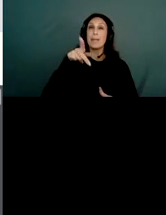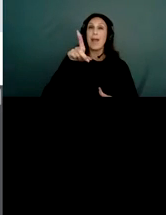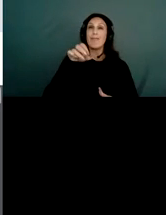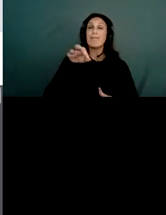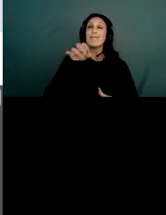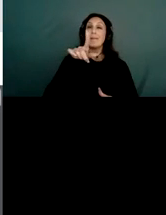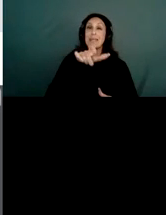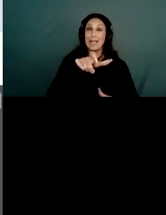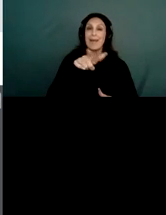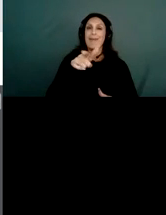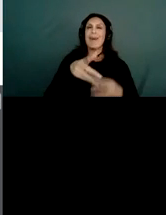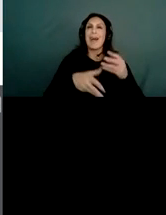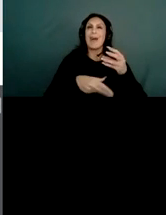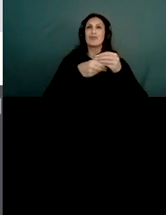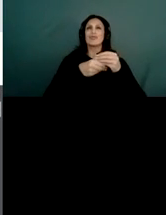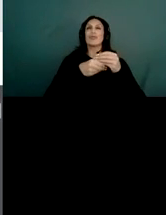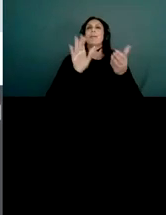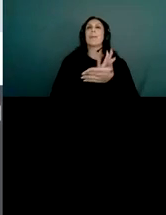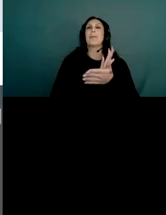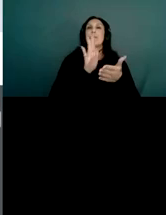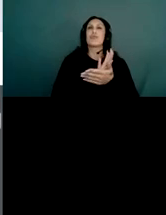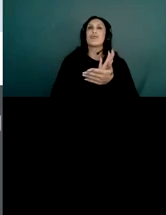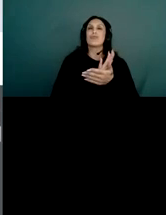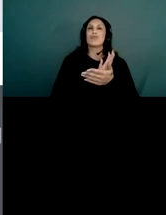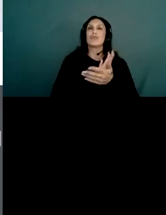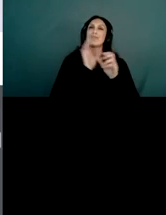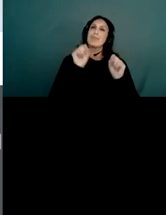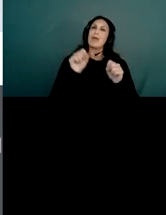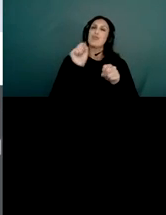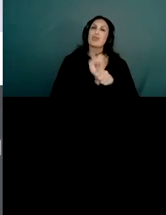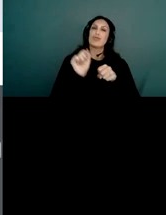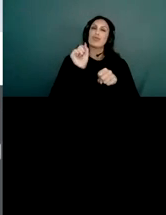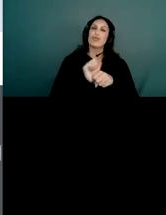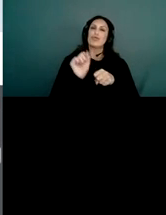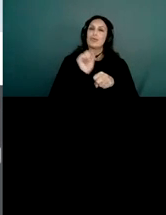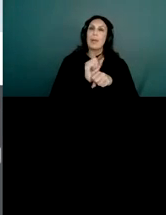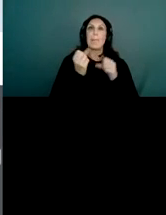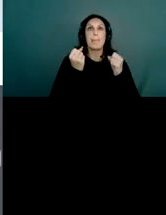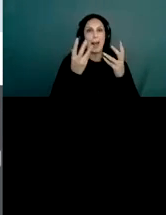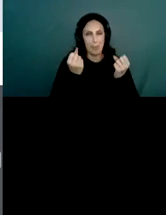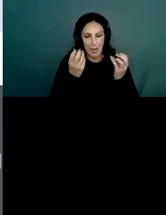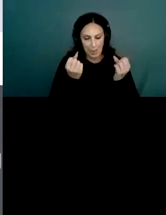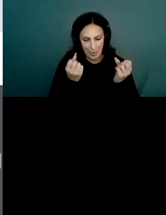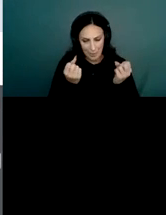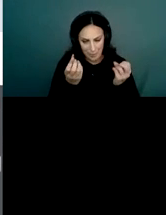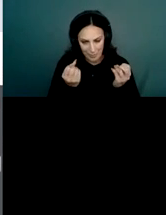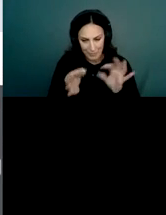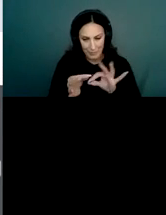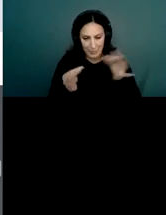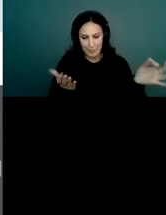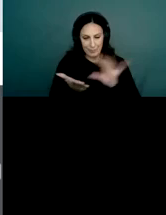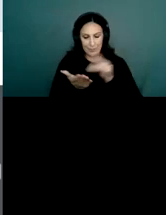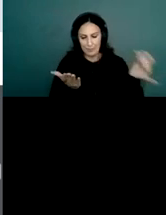are working on. And as you will see, there are many, many, many, many pages for you to have your students work